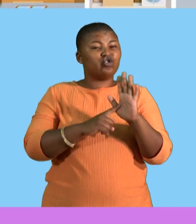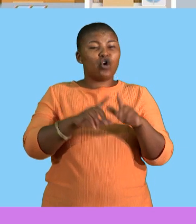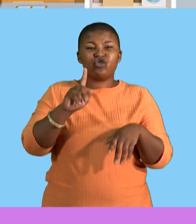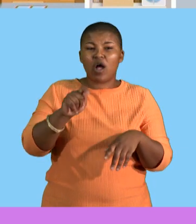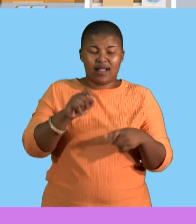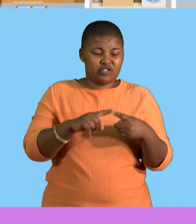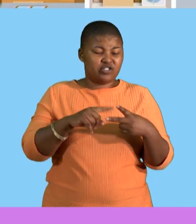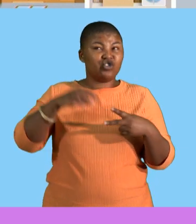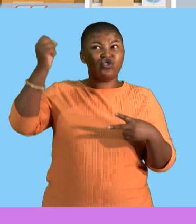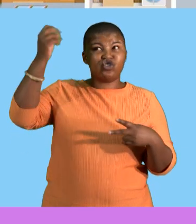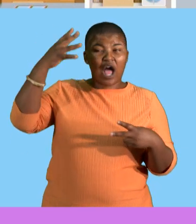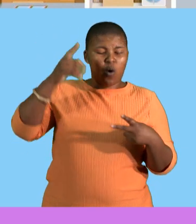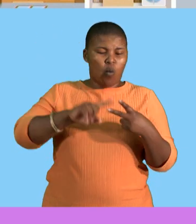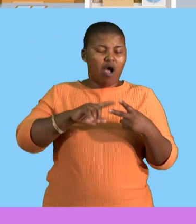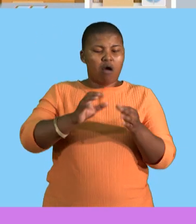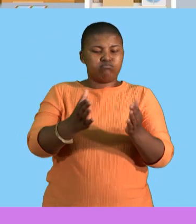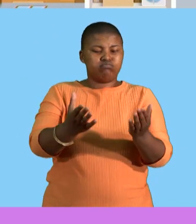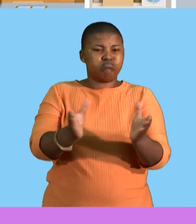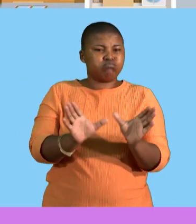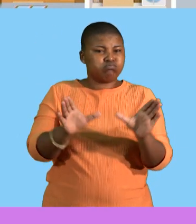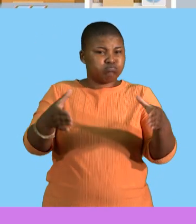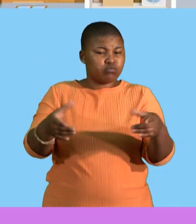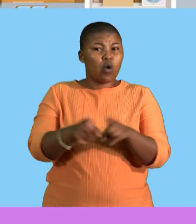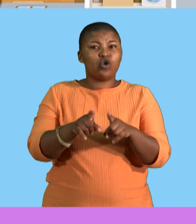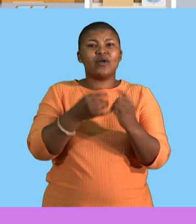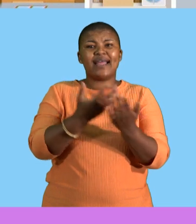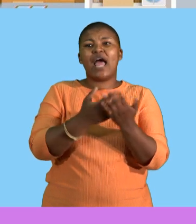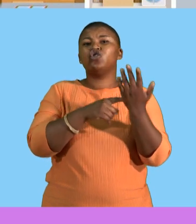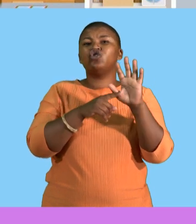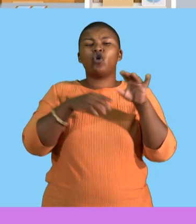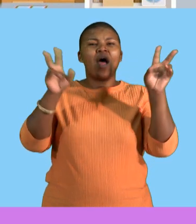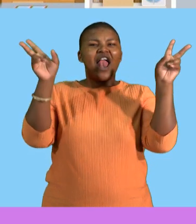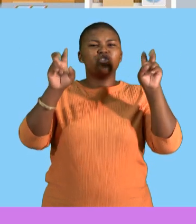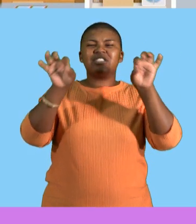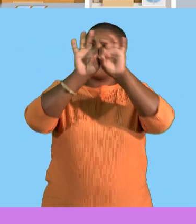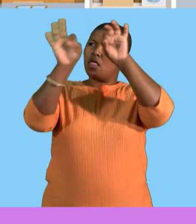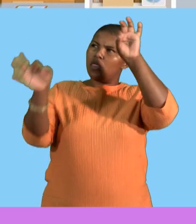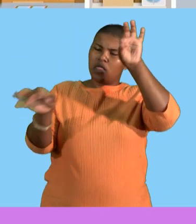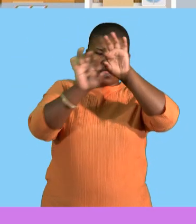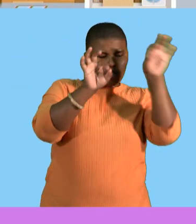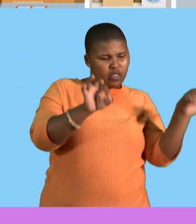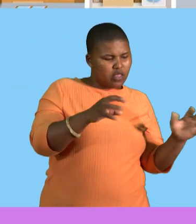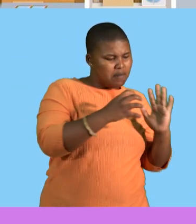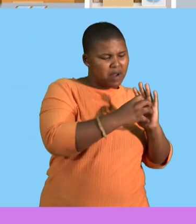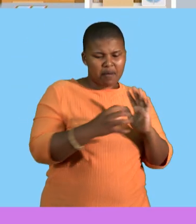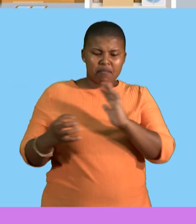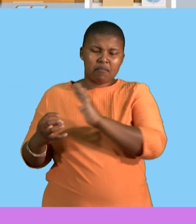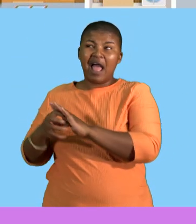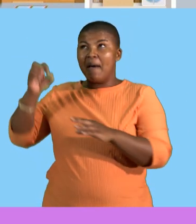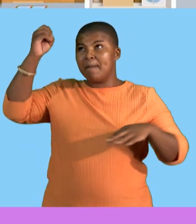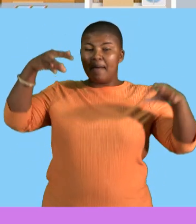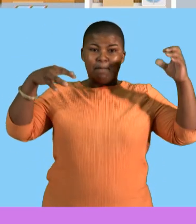showers, basins, and it can also show you electrical fittings where there's going to be plugs or light